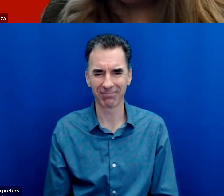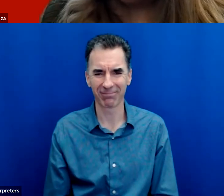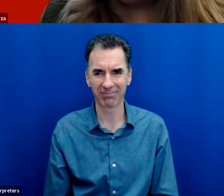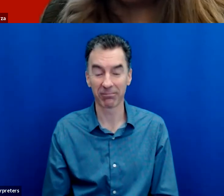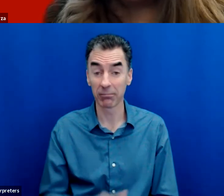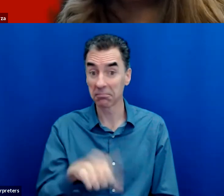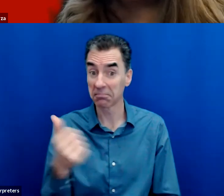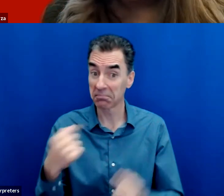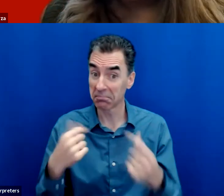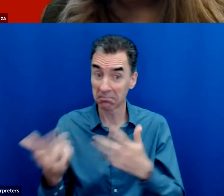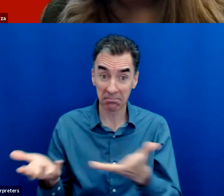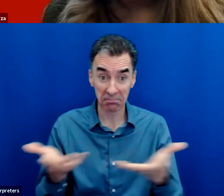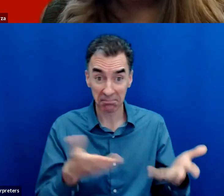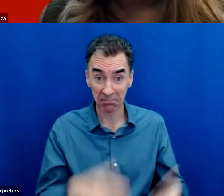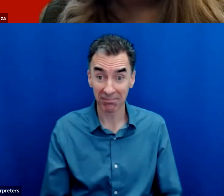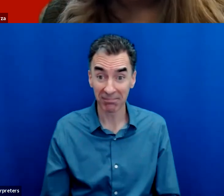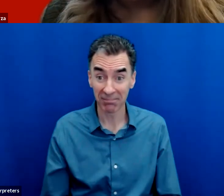Anybody else have any questions?